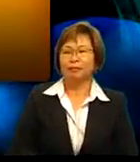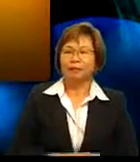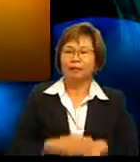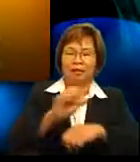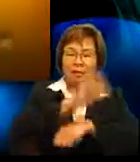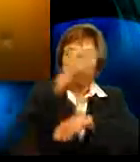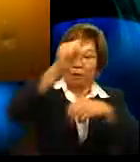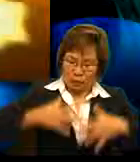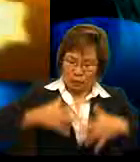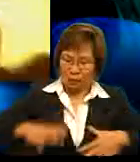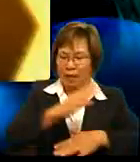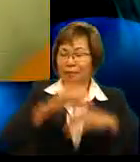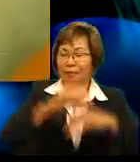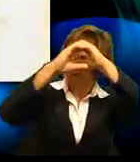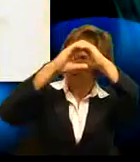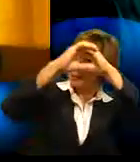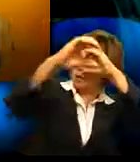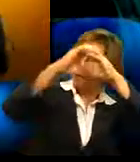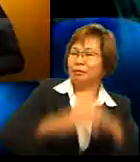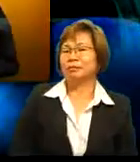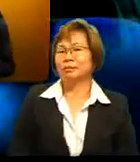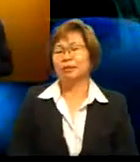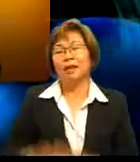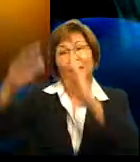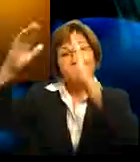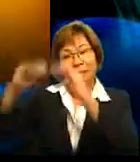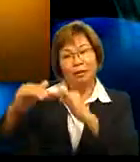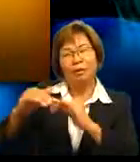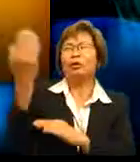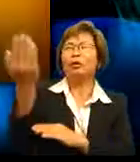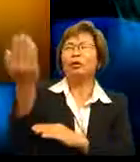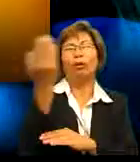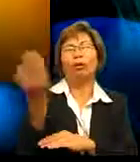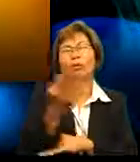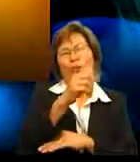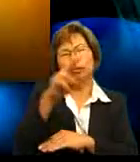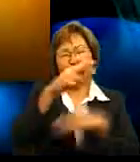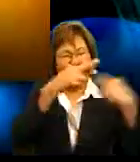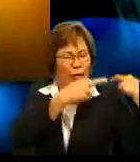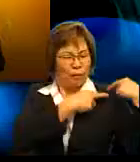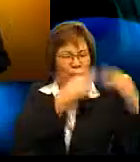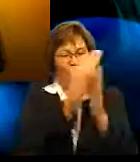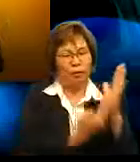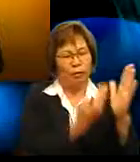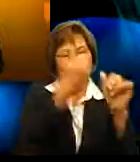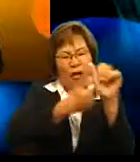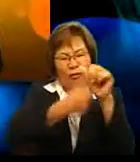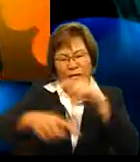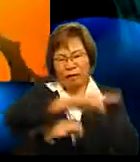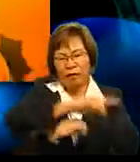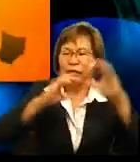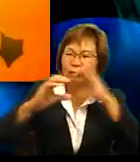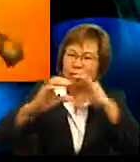spacesuit, and telescope. As expected, common nouns play a very important role in everyday conversations.